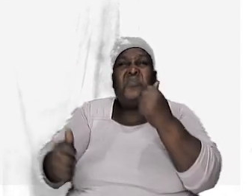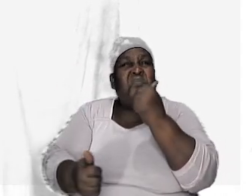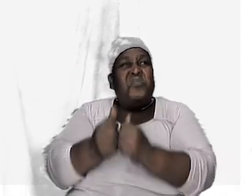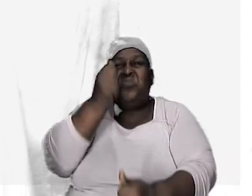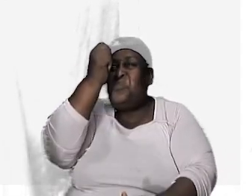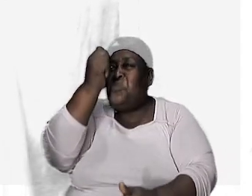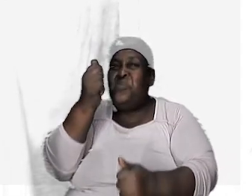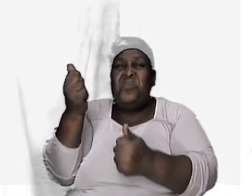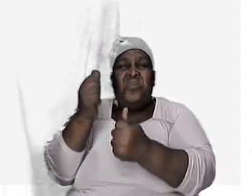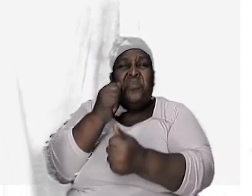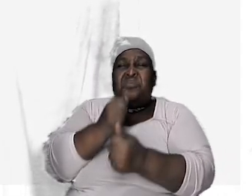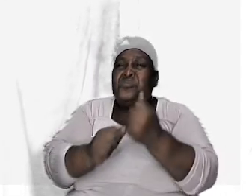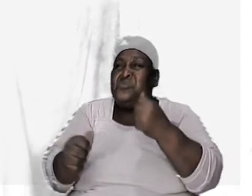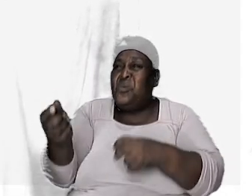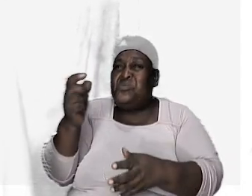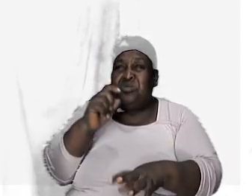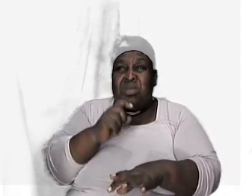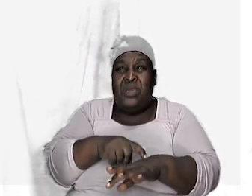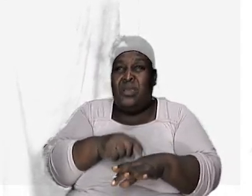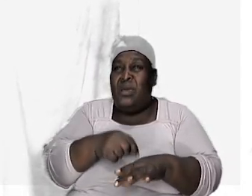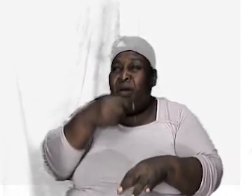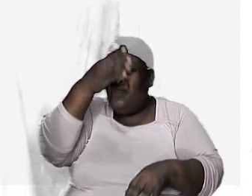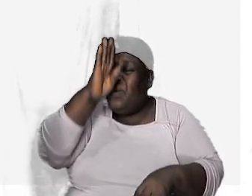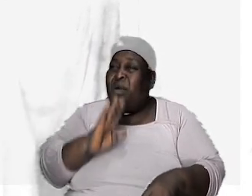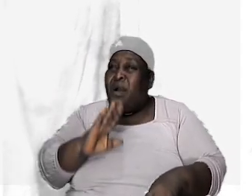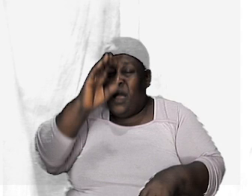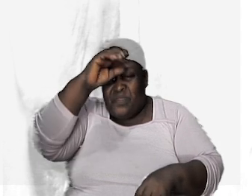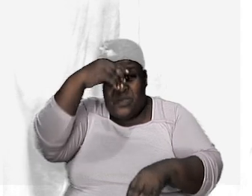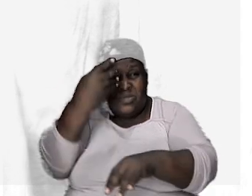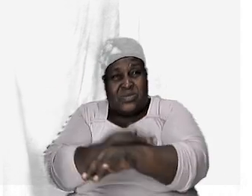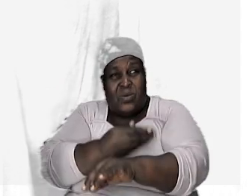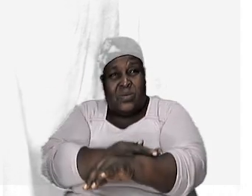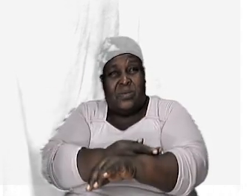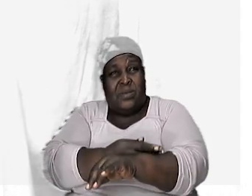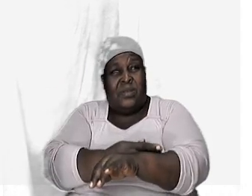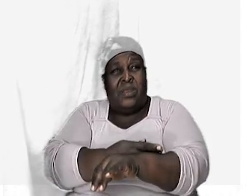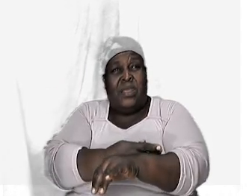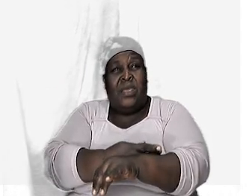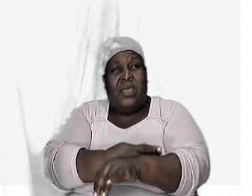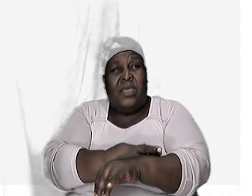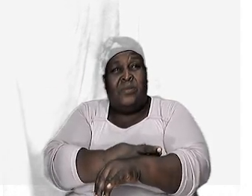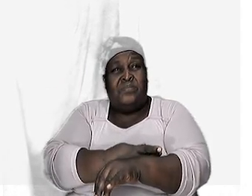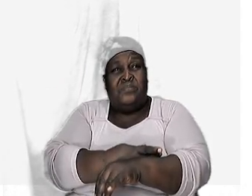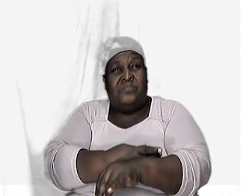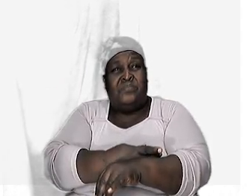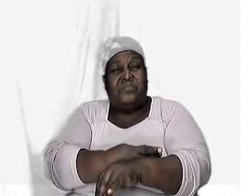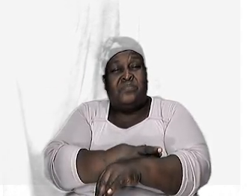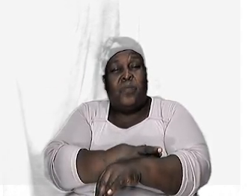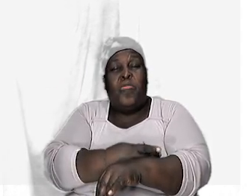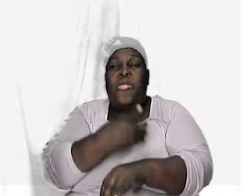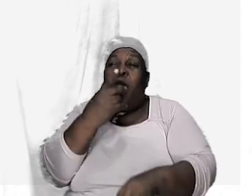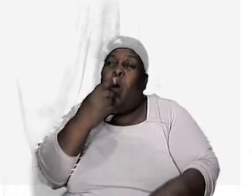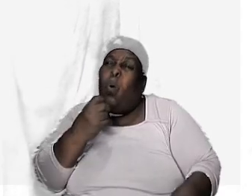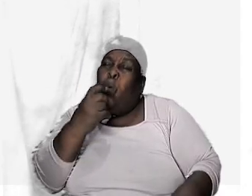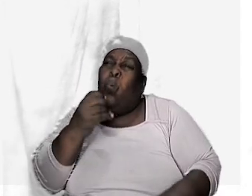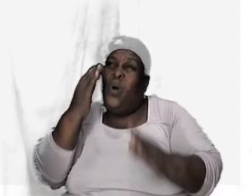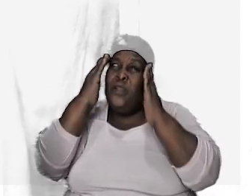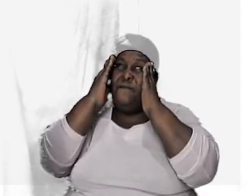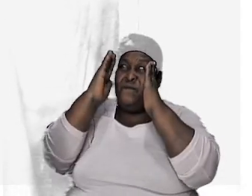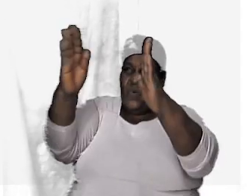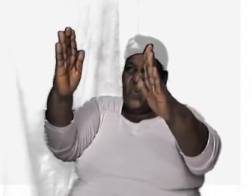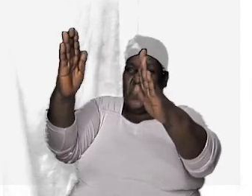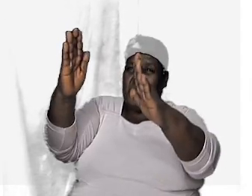The Scriptures never speak of God the Son. But if we were supposed to take on that concept, who would our focus be